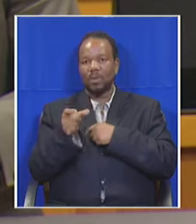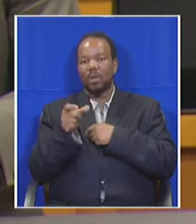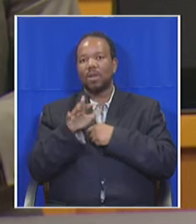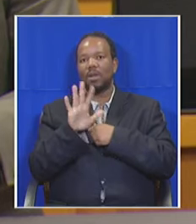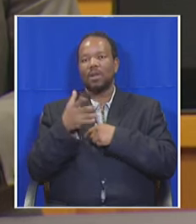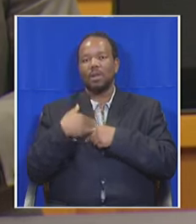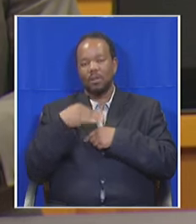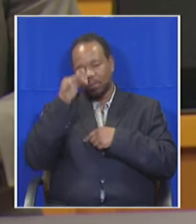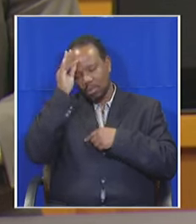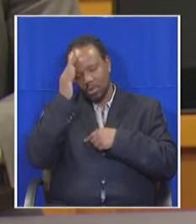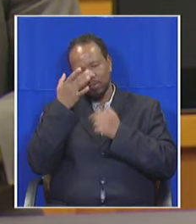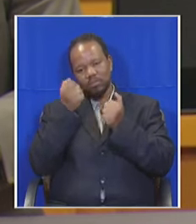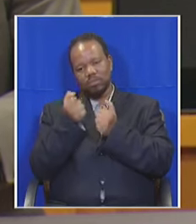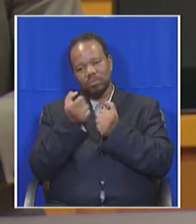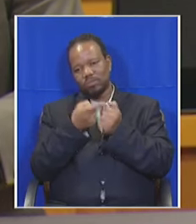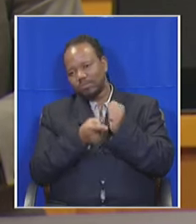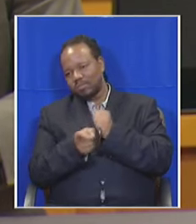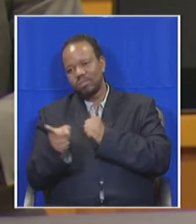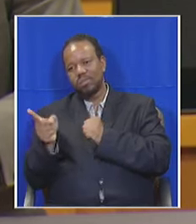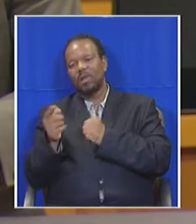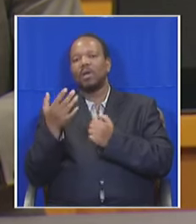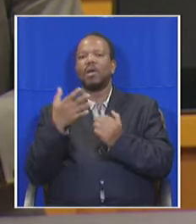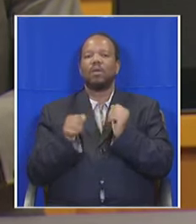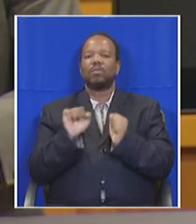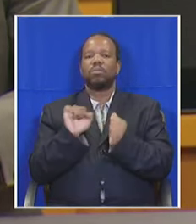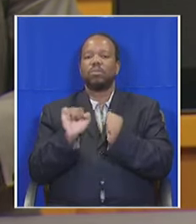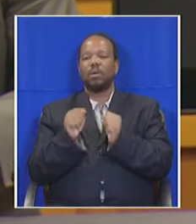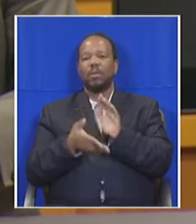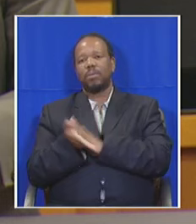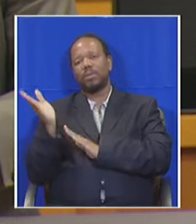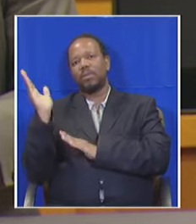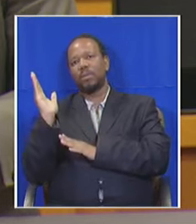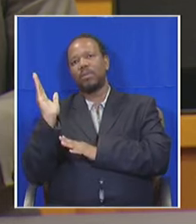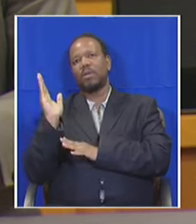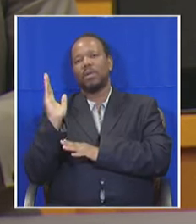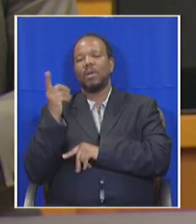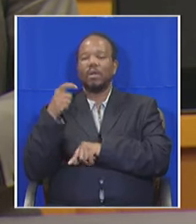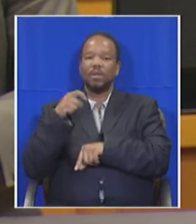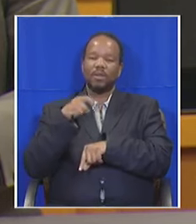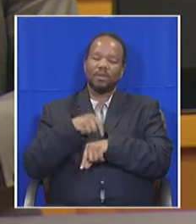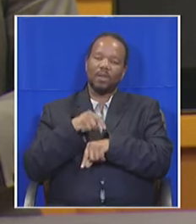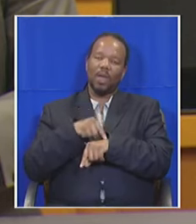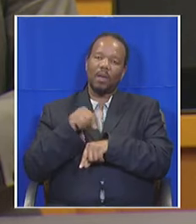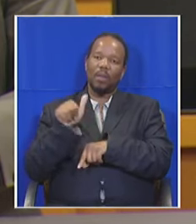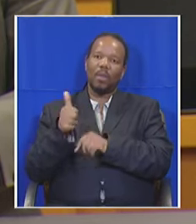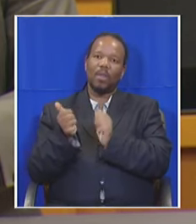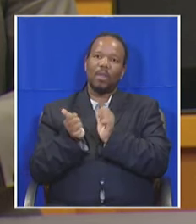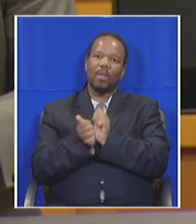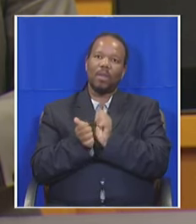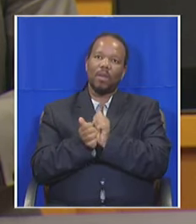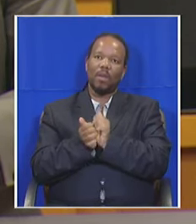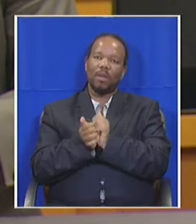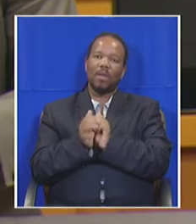guard before fleeing in a correctional services vehicle. Acknowledged that at the time of arrest, the criminals were heavily